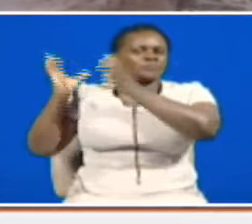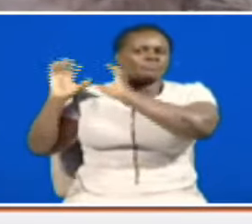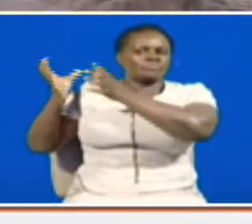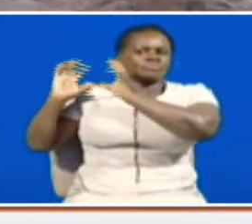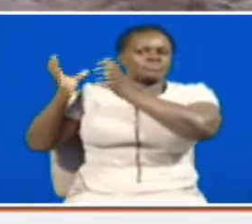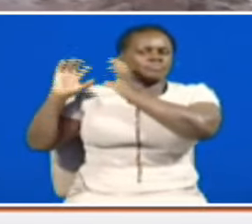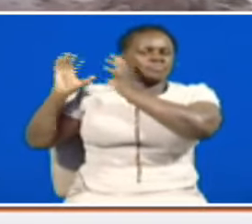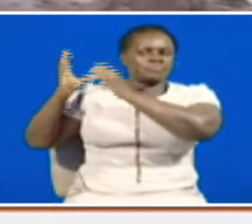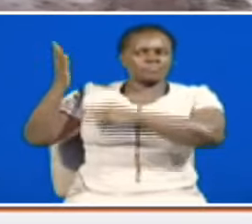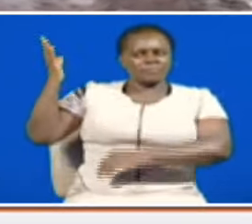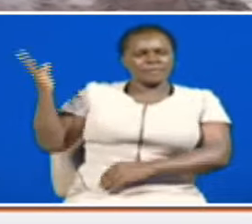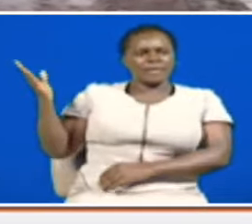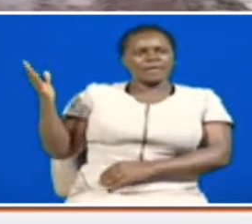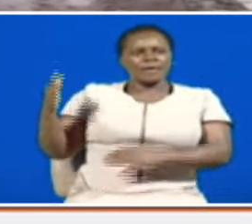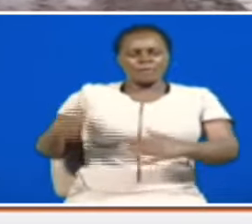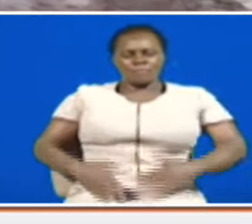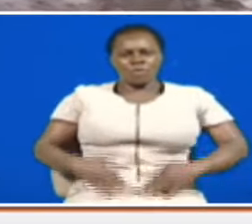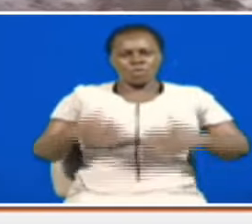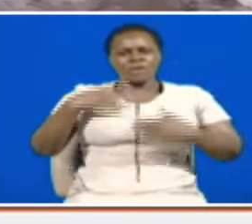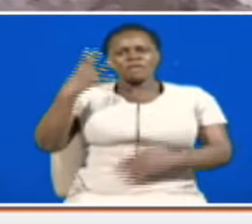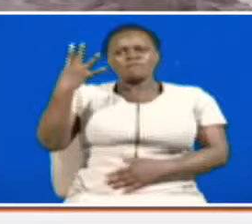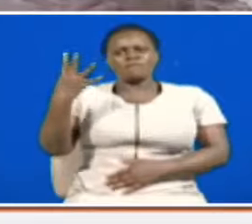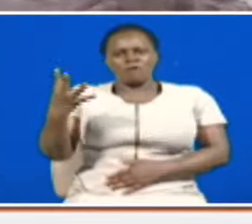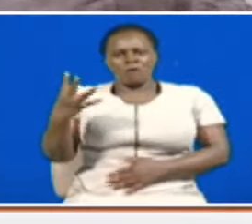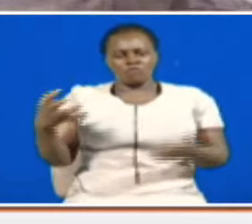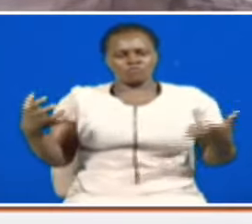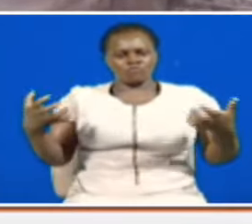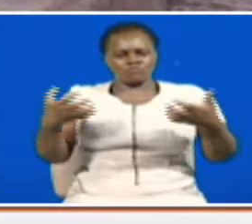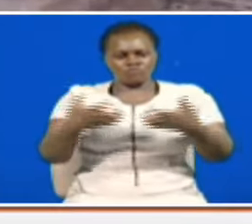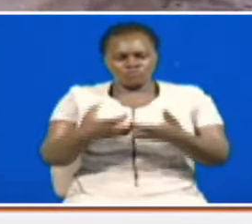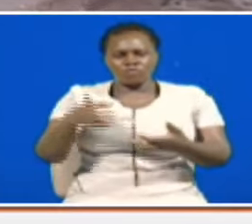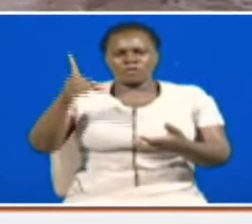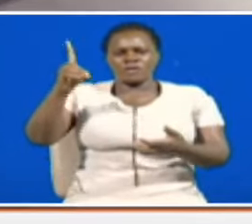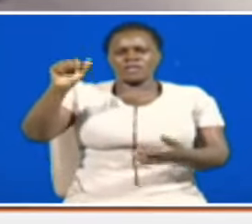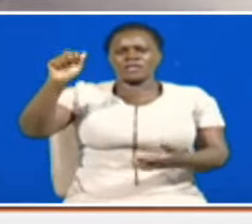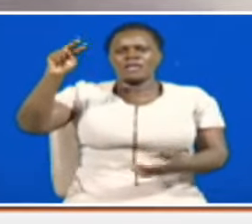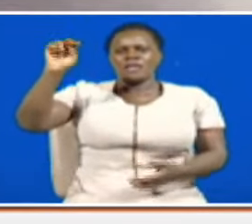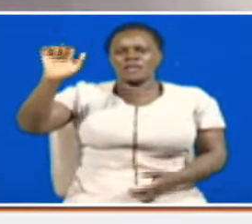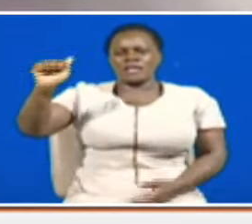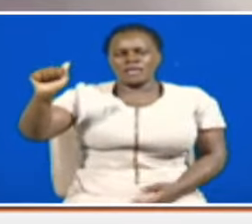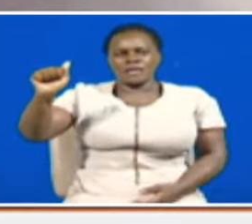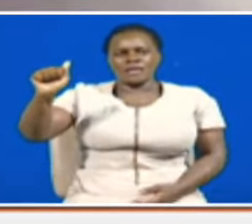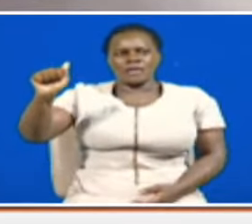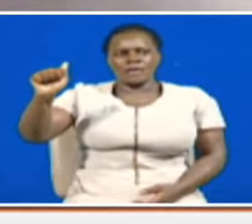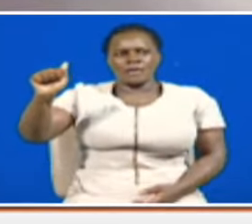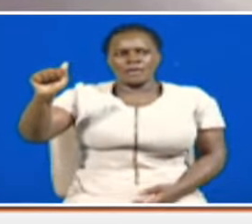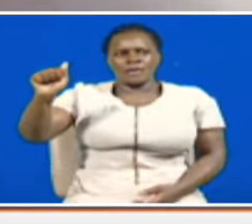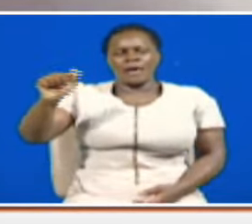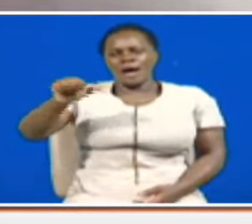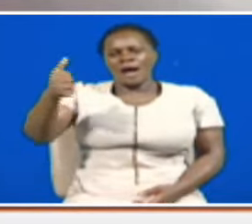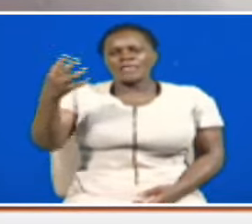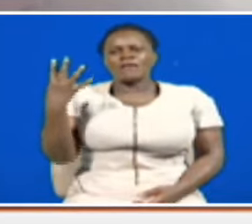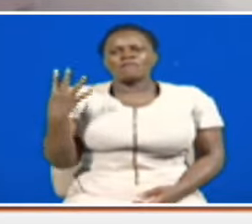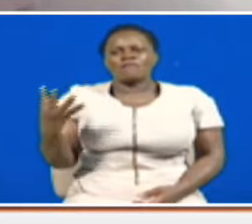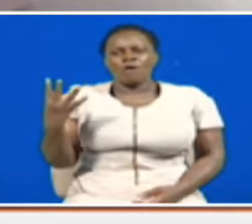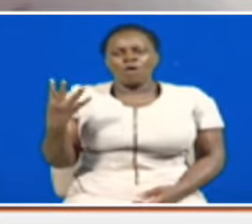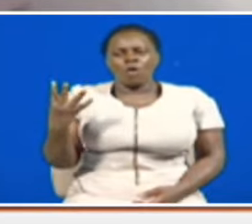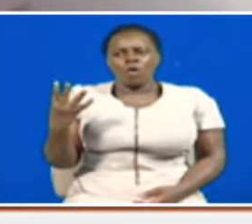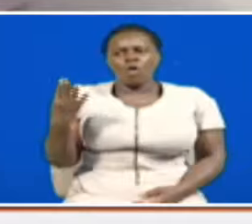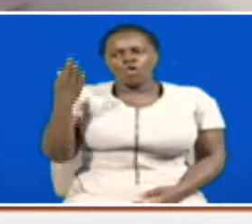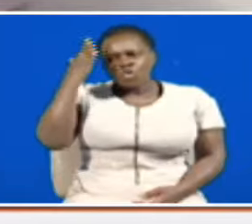Shakahola. 4 bodies have already matched with his DNA, while the whereabouts of the other 4 remains